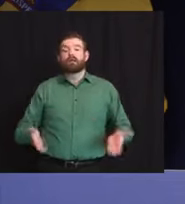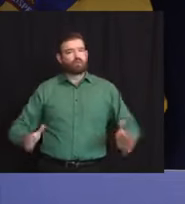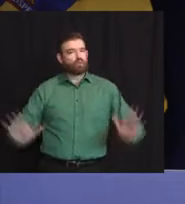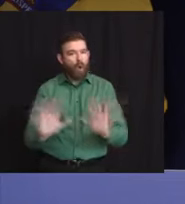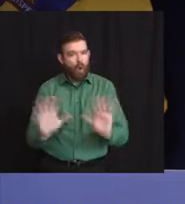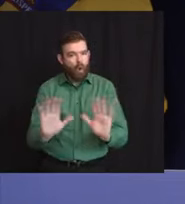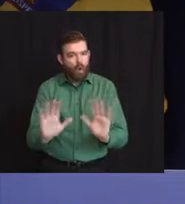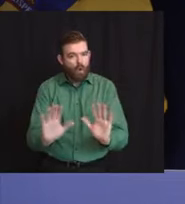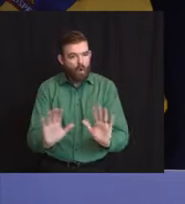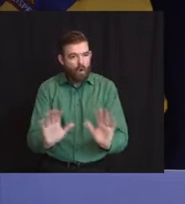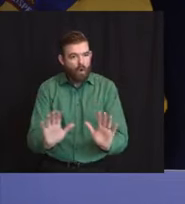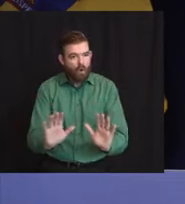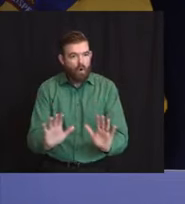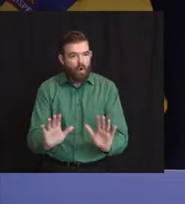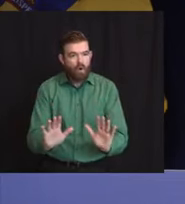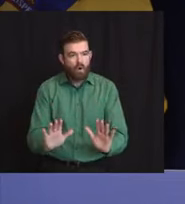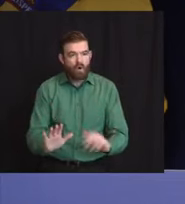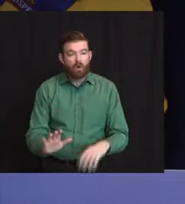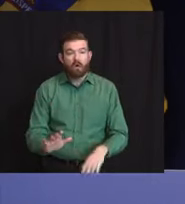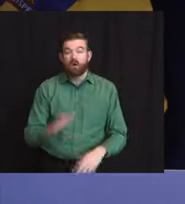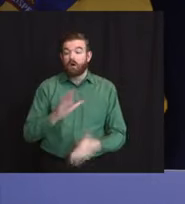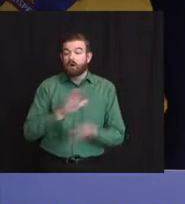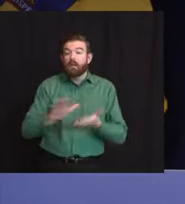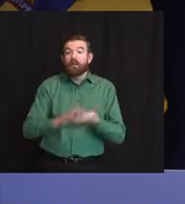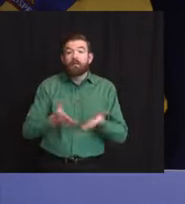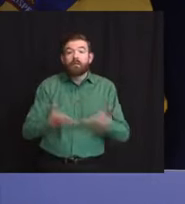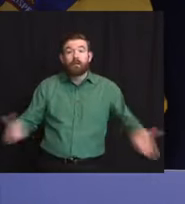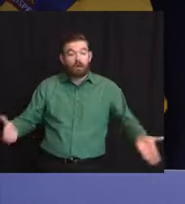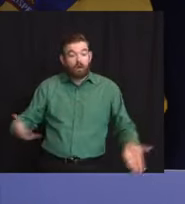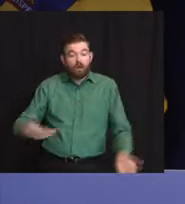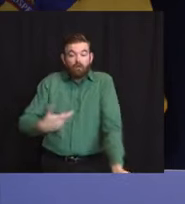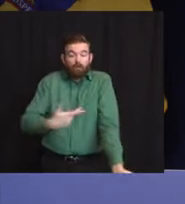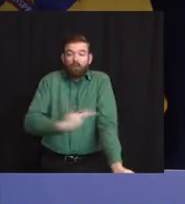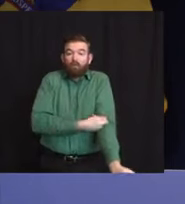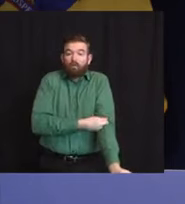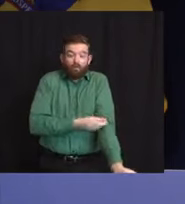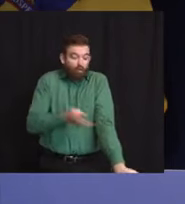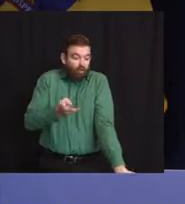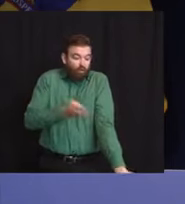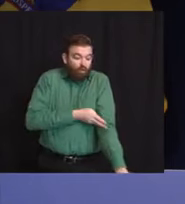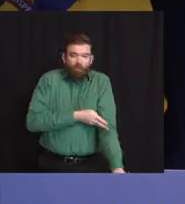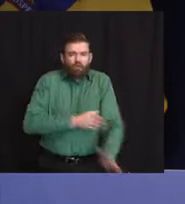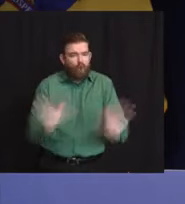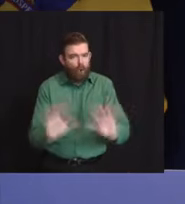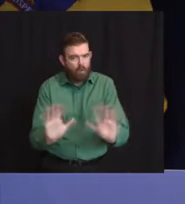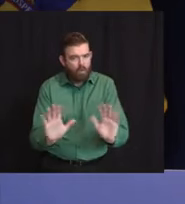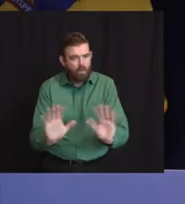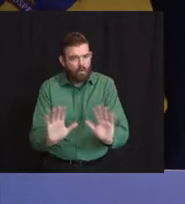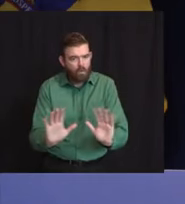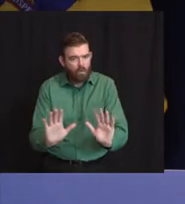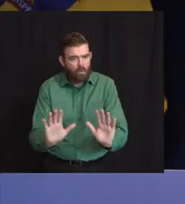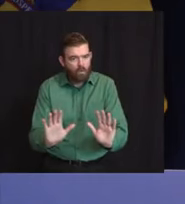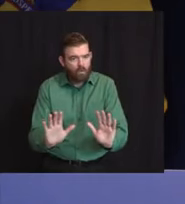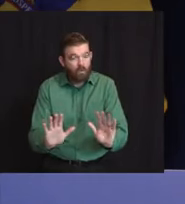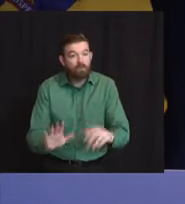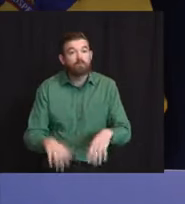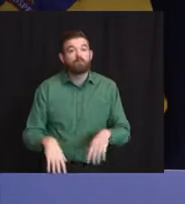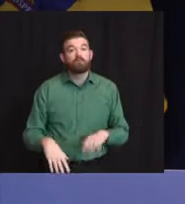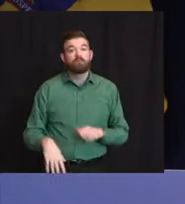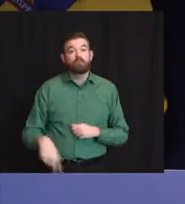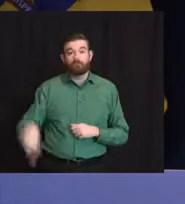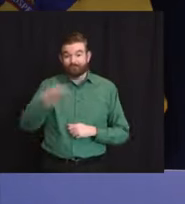repeatedly sick and even vomit. You may vomit blood. You may experience swelling of the tongue or lips or have